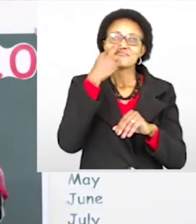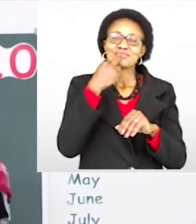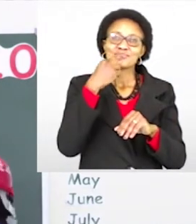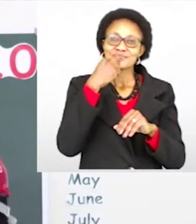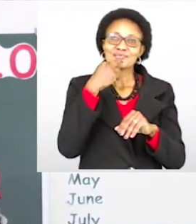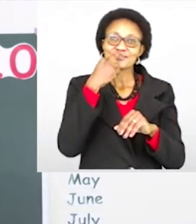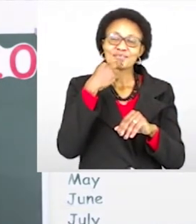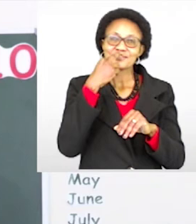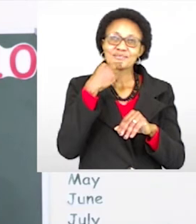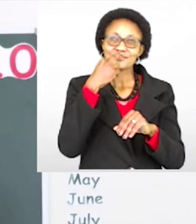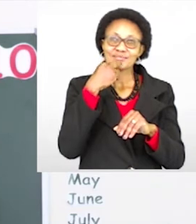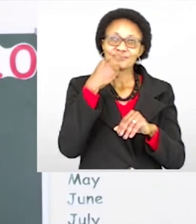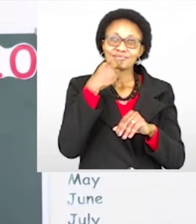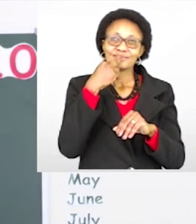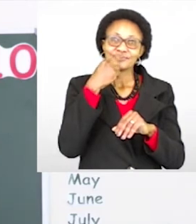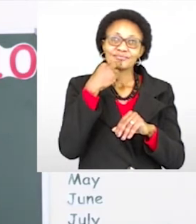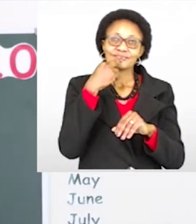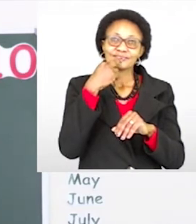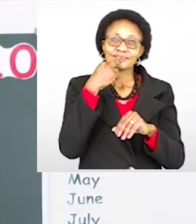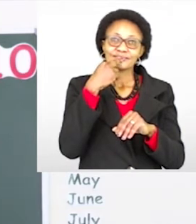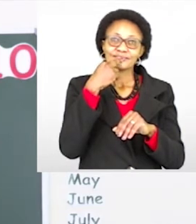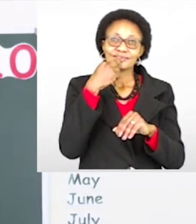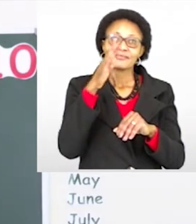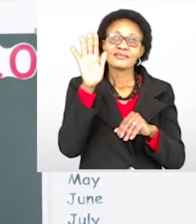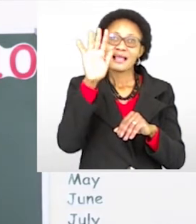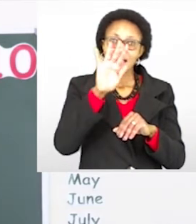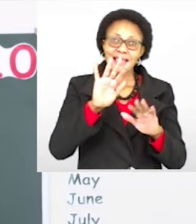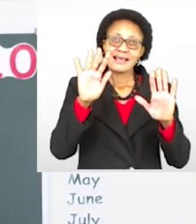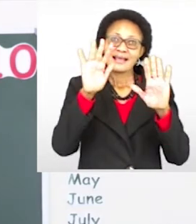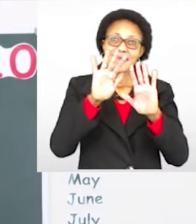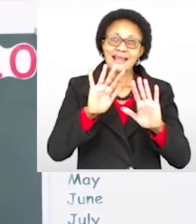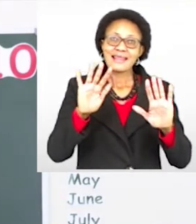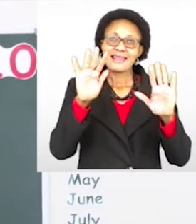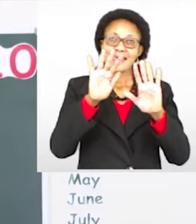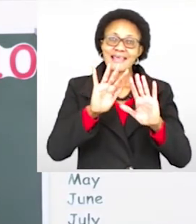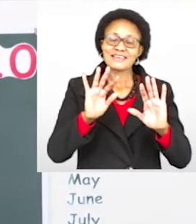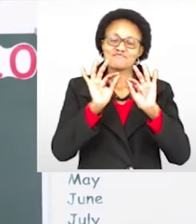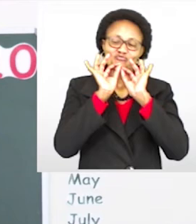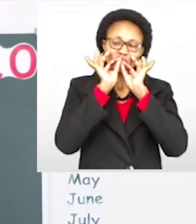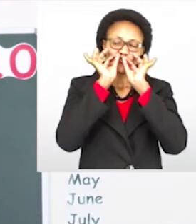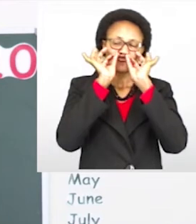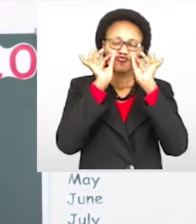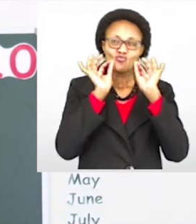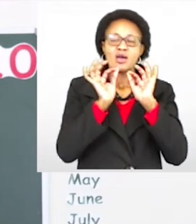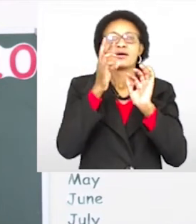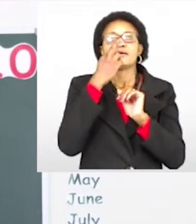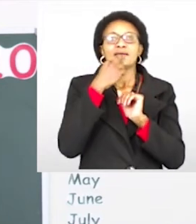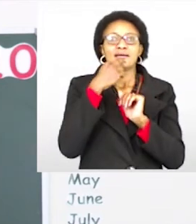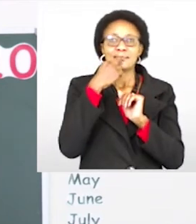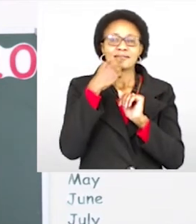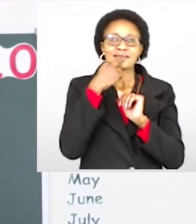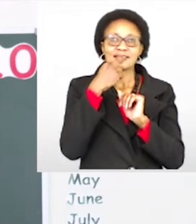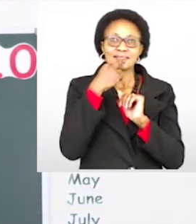red chalk here, and what I'm going to do is I'm going to color some of it red so that you can see that this